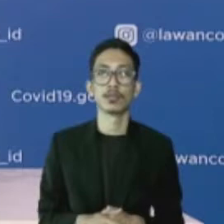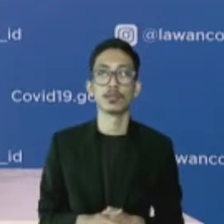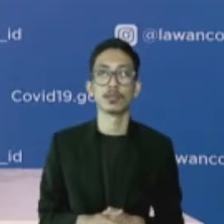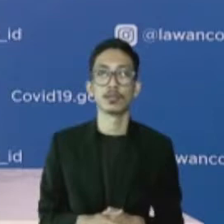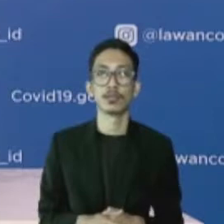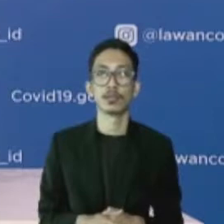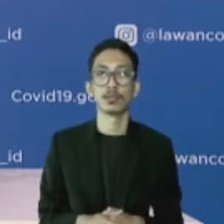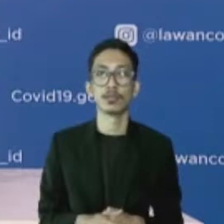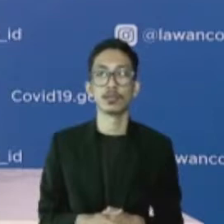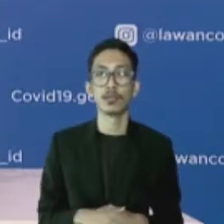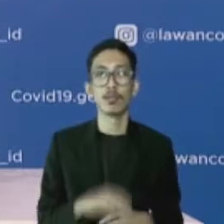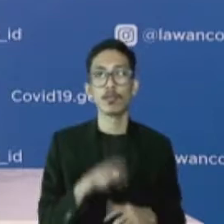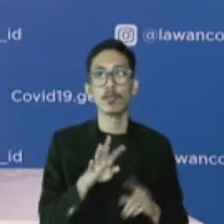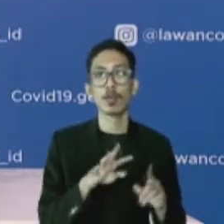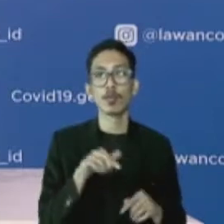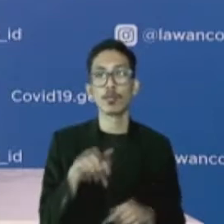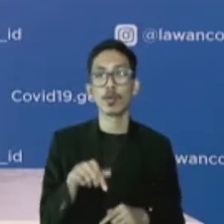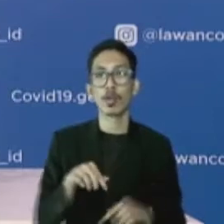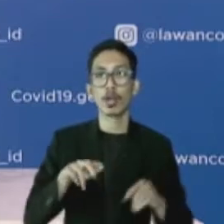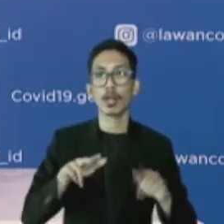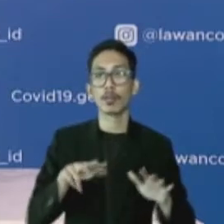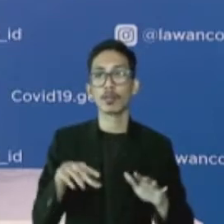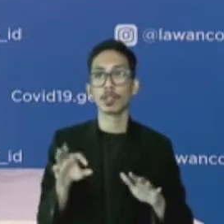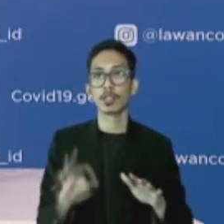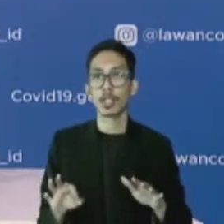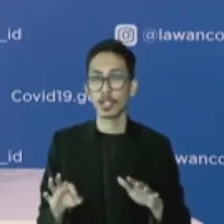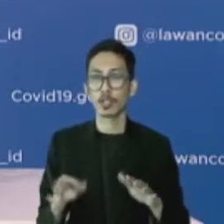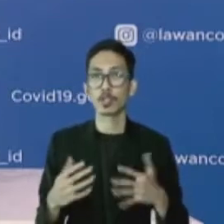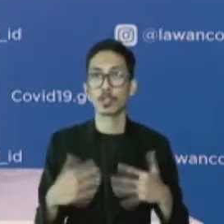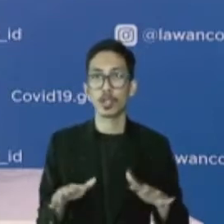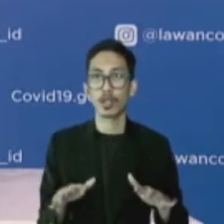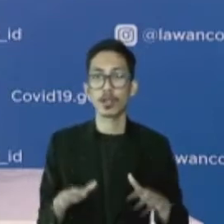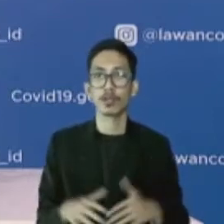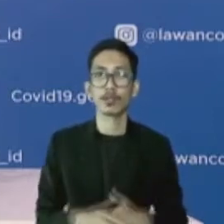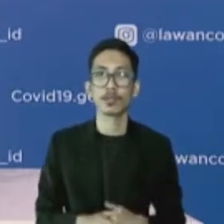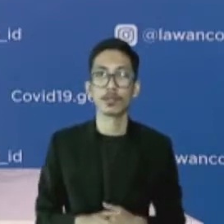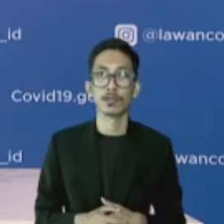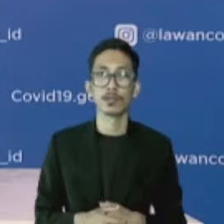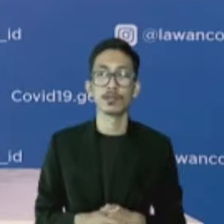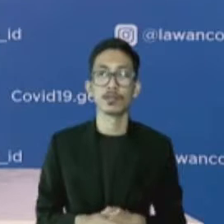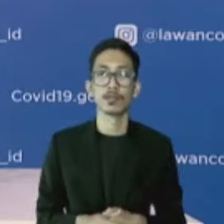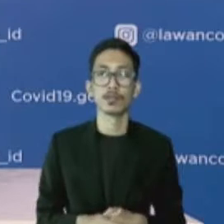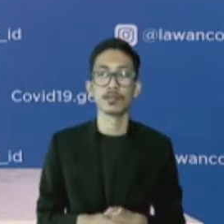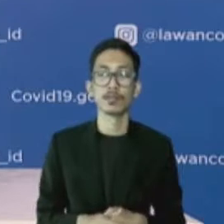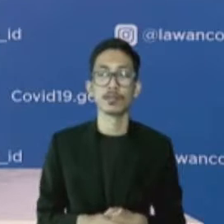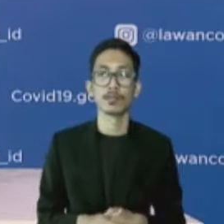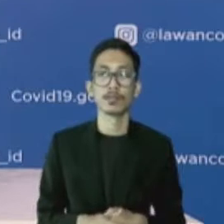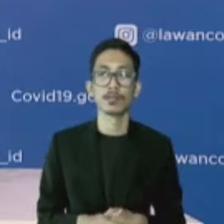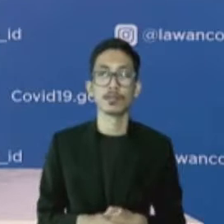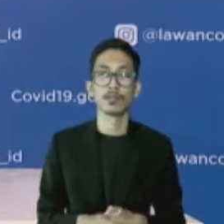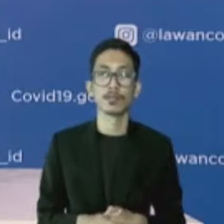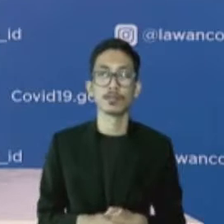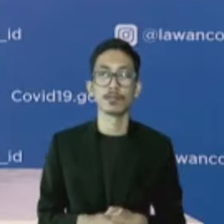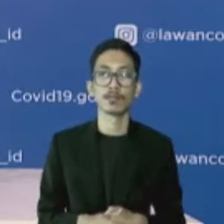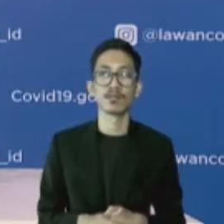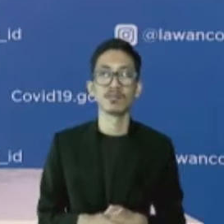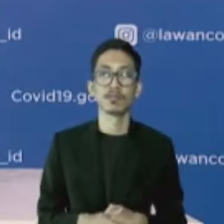30.48% had received the second dose. Specifically, for the elderly population,